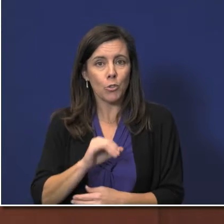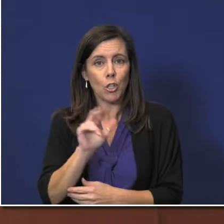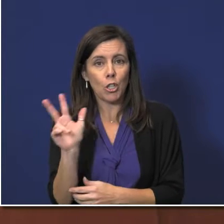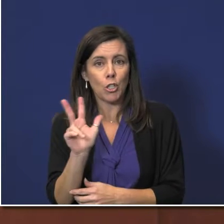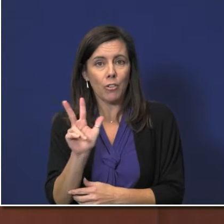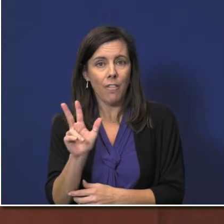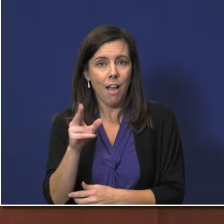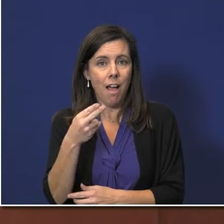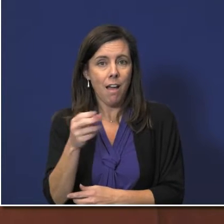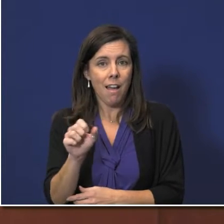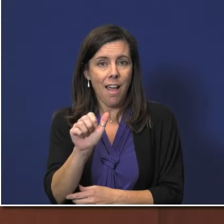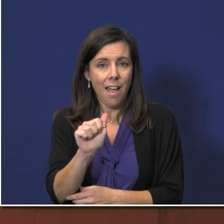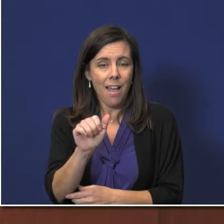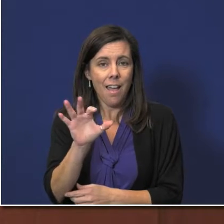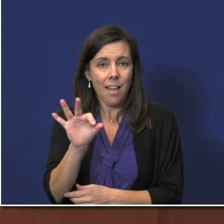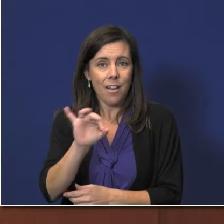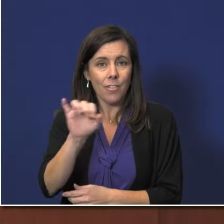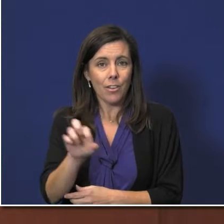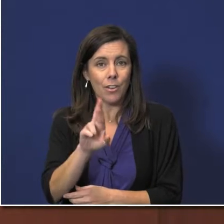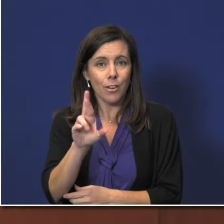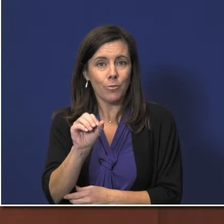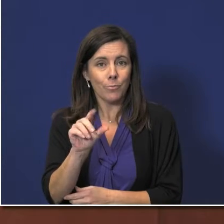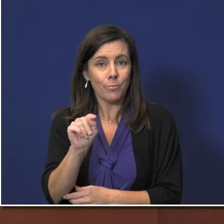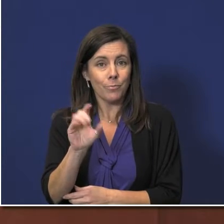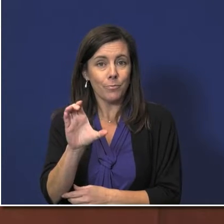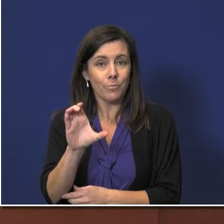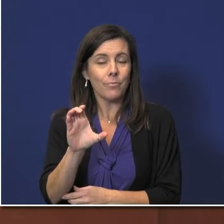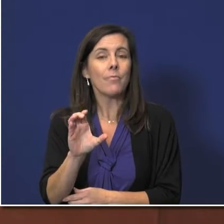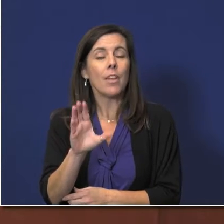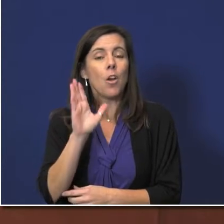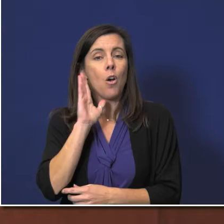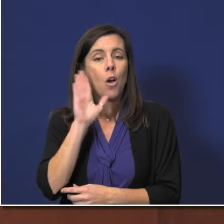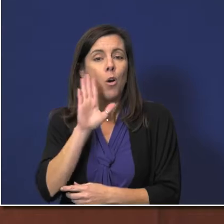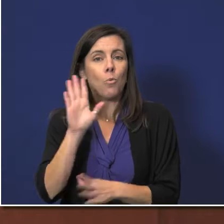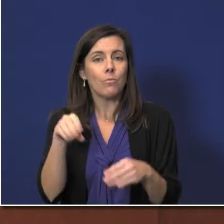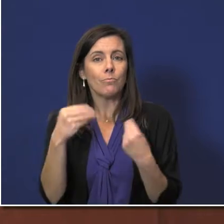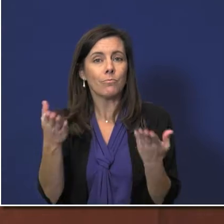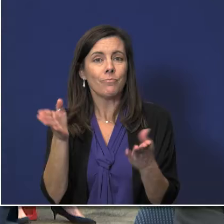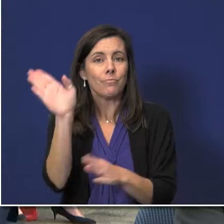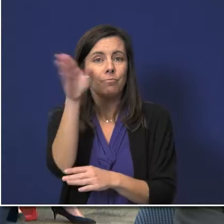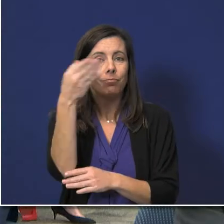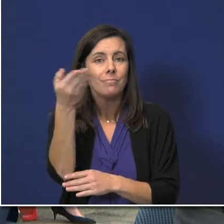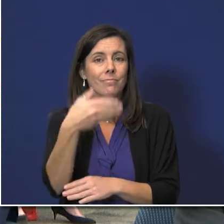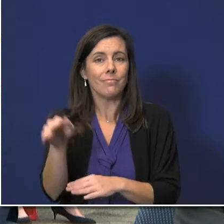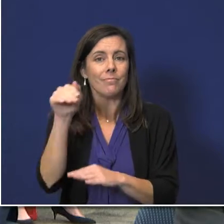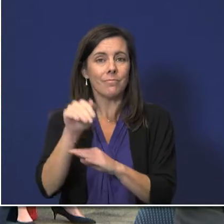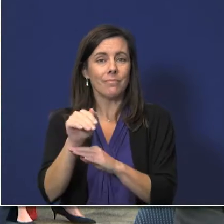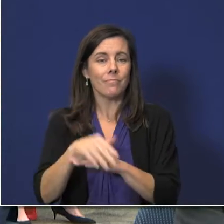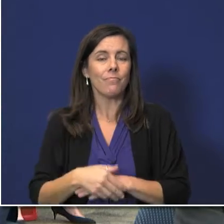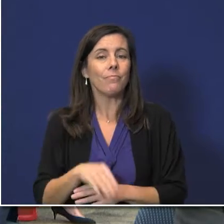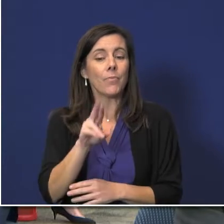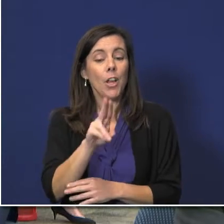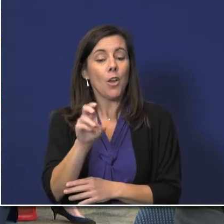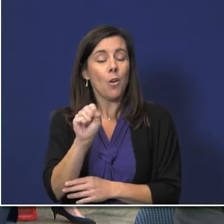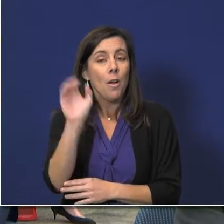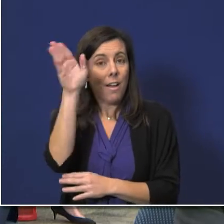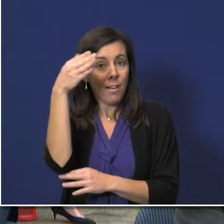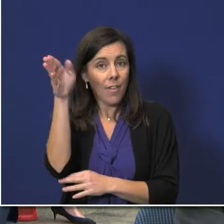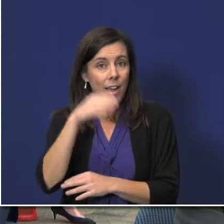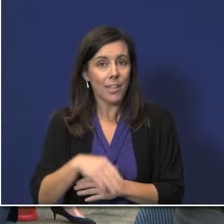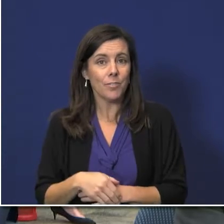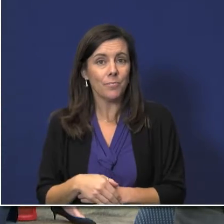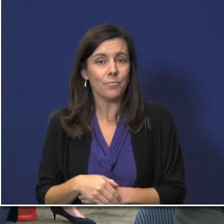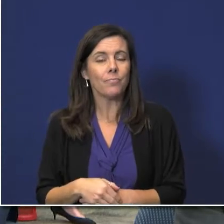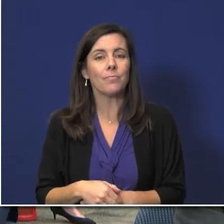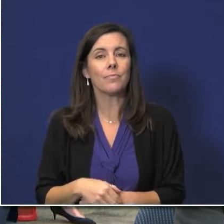School AFJROTC cadets who will be presenting the colors in this evening. Carrying the U.S. flag is Cadet